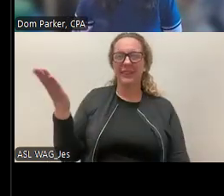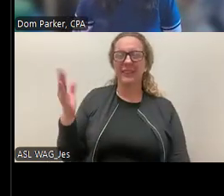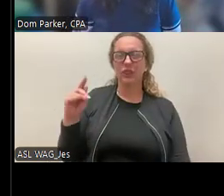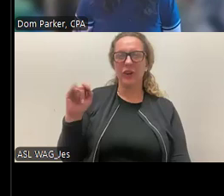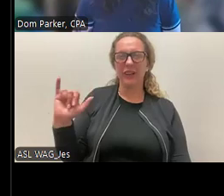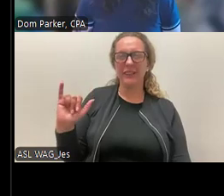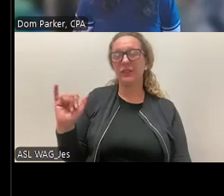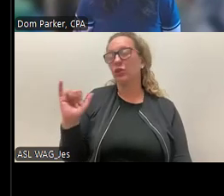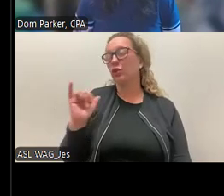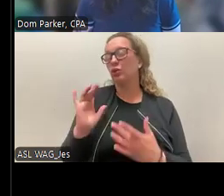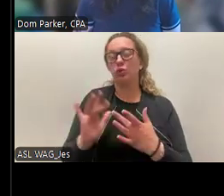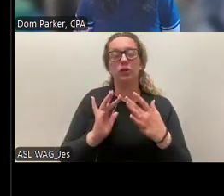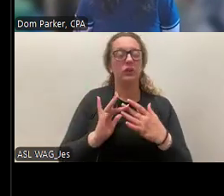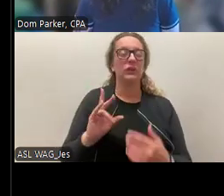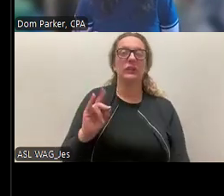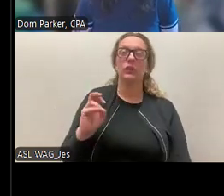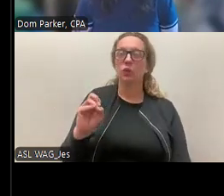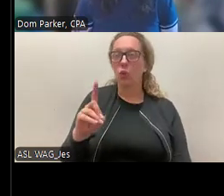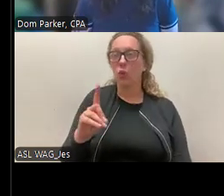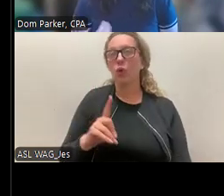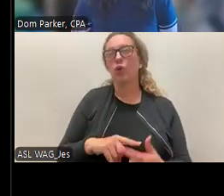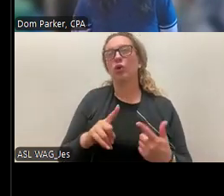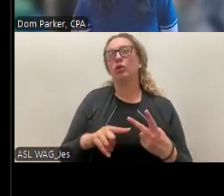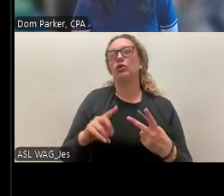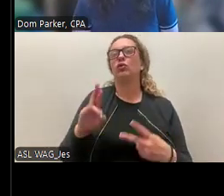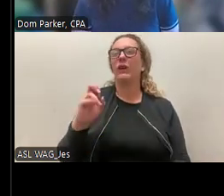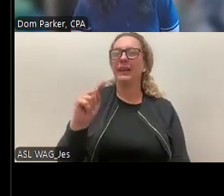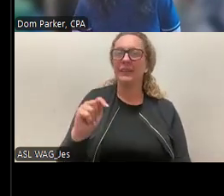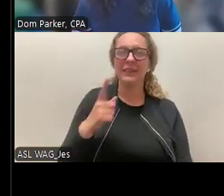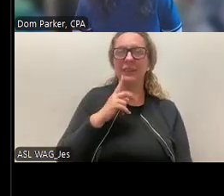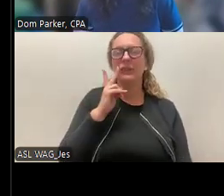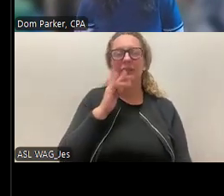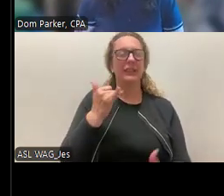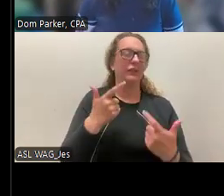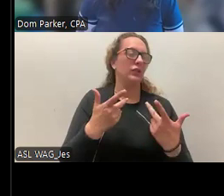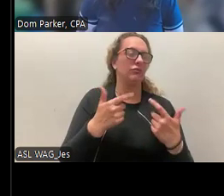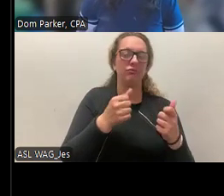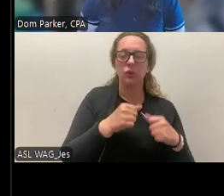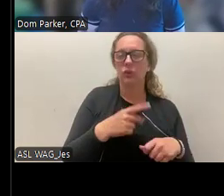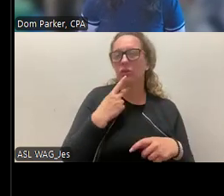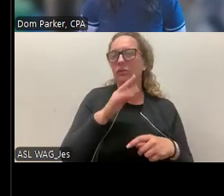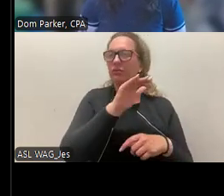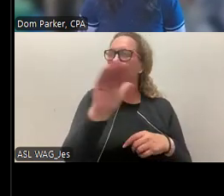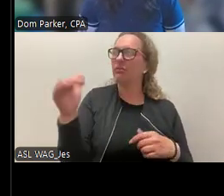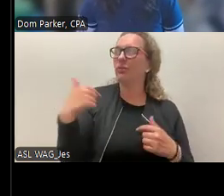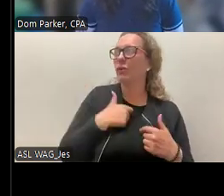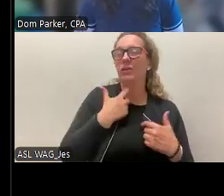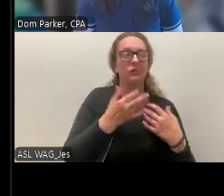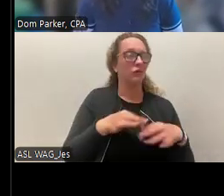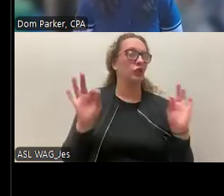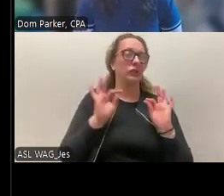So reach out to Discord servers and Reddit to really see if you can find different plays, and you can put a call out saying, hey, we've got some